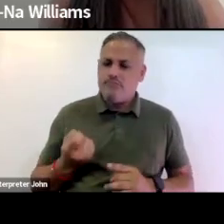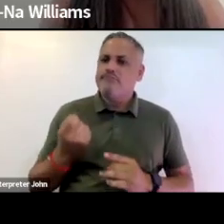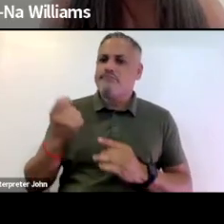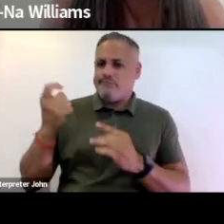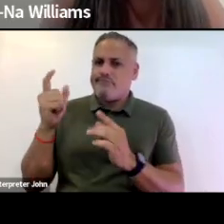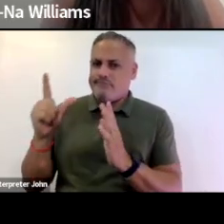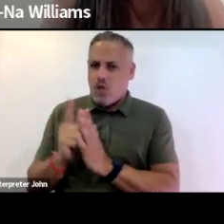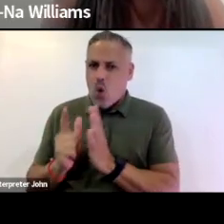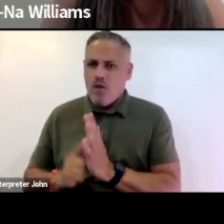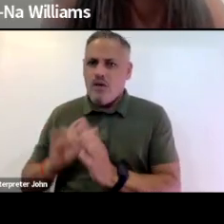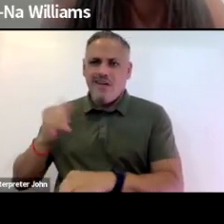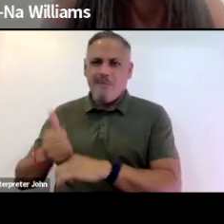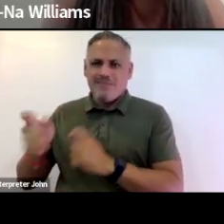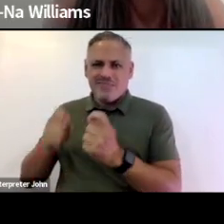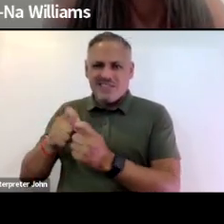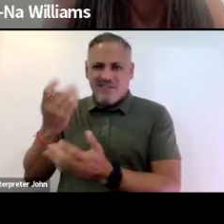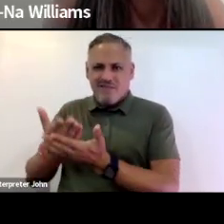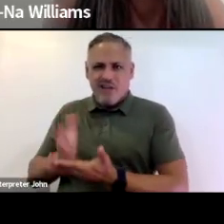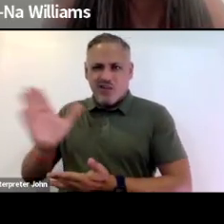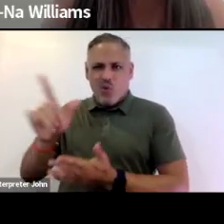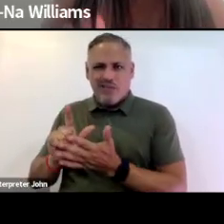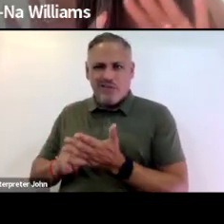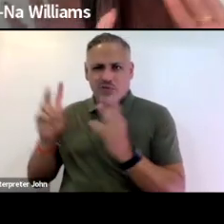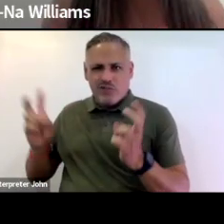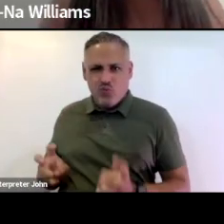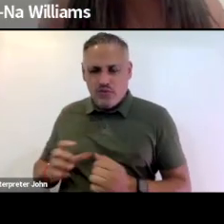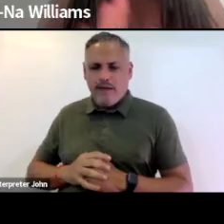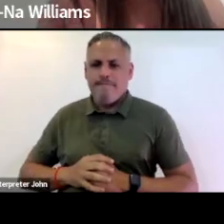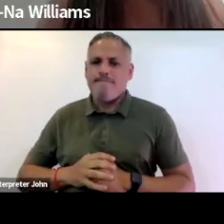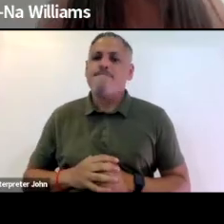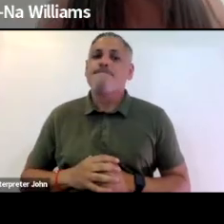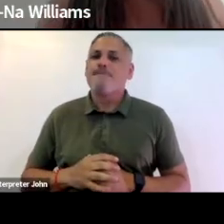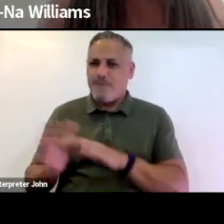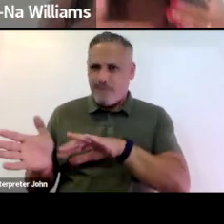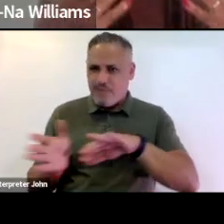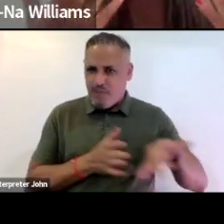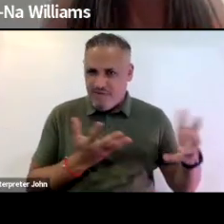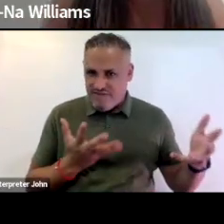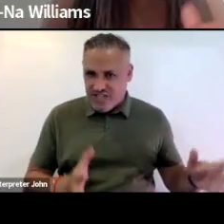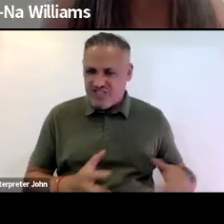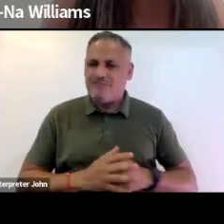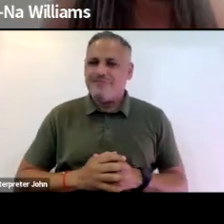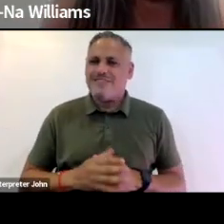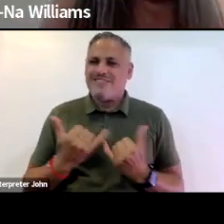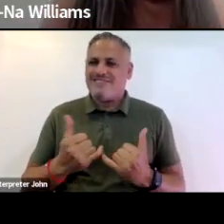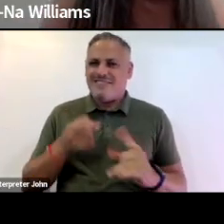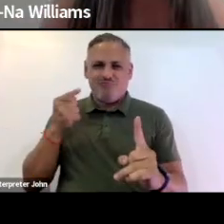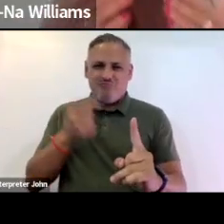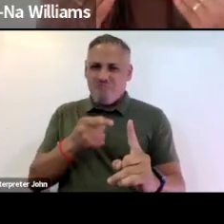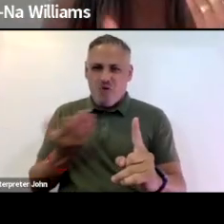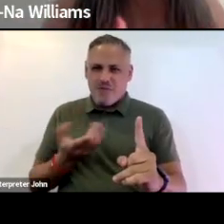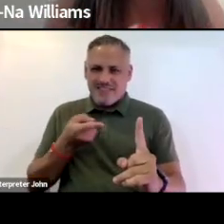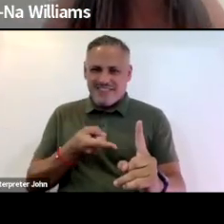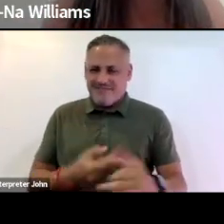based on the specific facts of your legal matter. Now let's get that hoopla out the way and get to what you really came